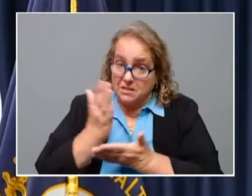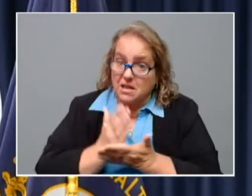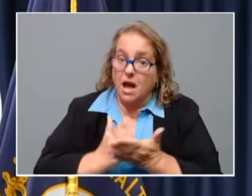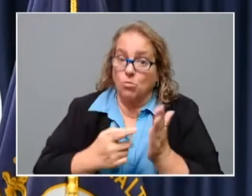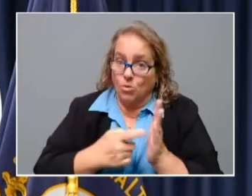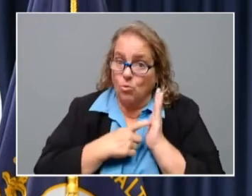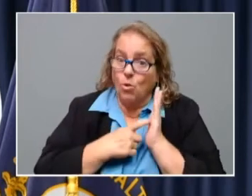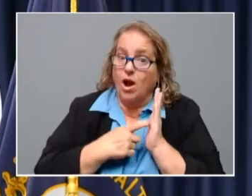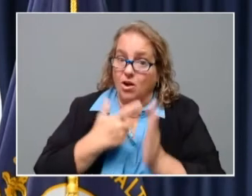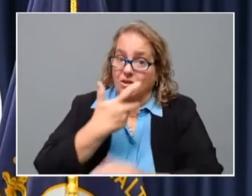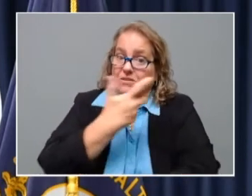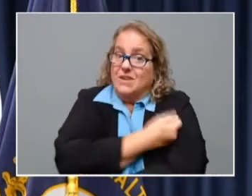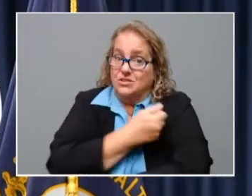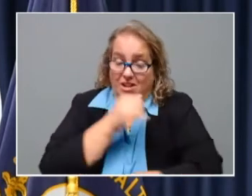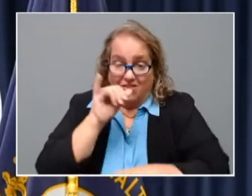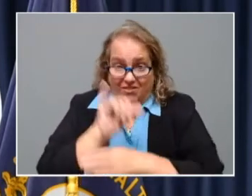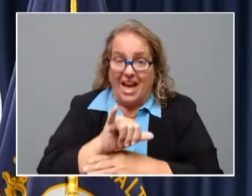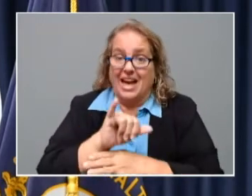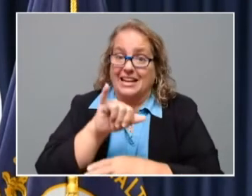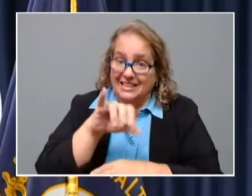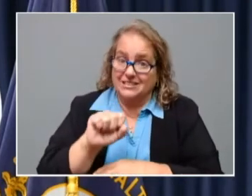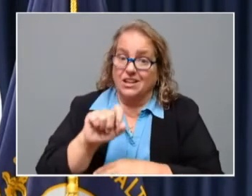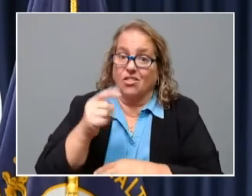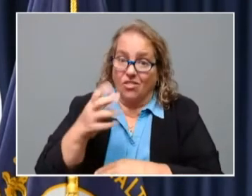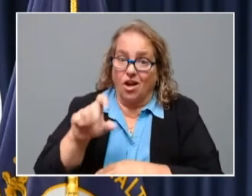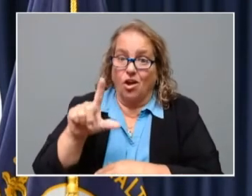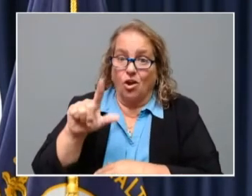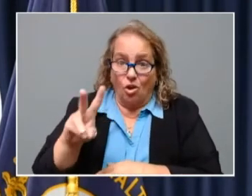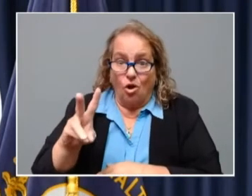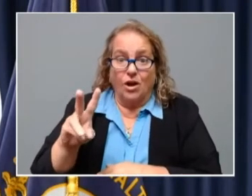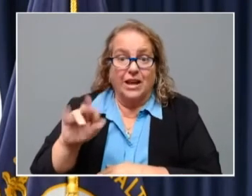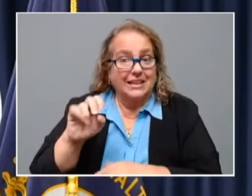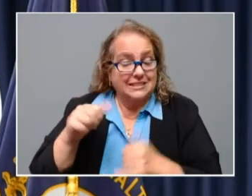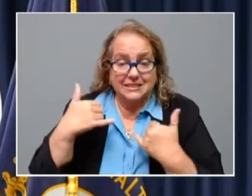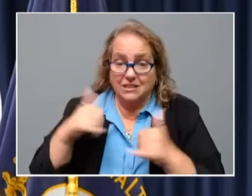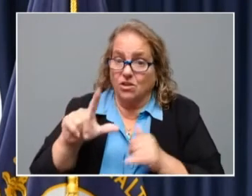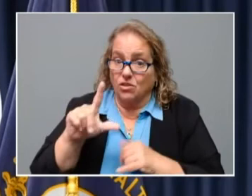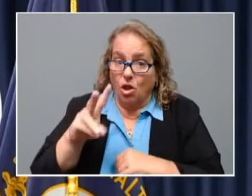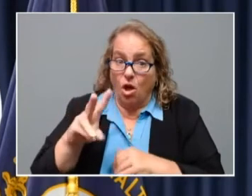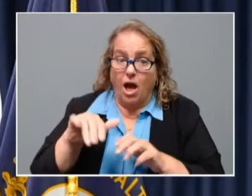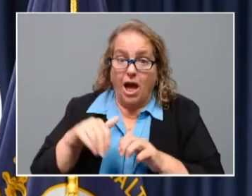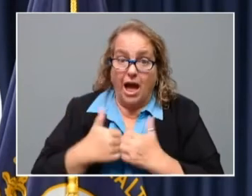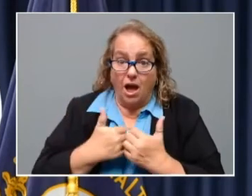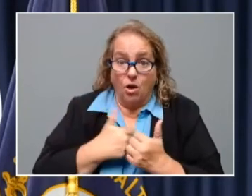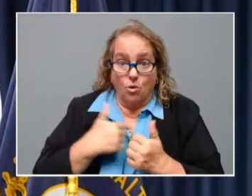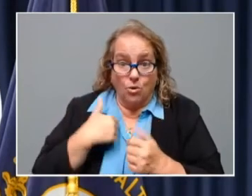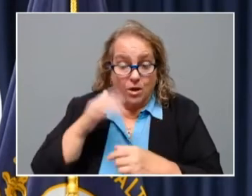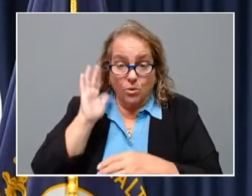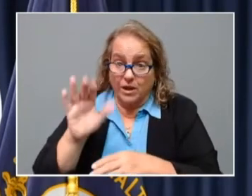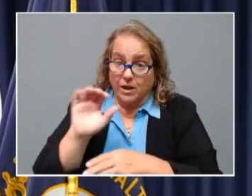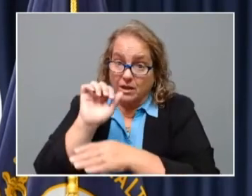it's been the law for a long time. It's still the law, and how we would defeat